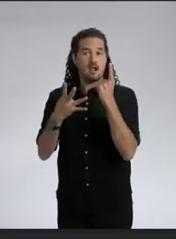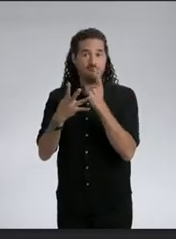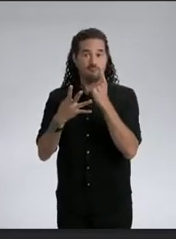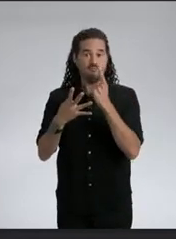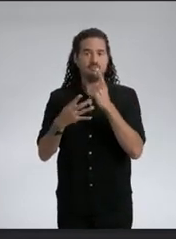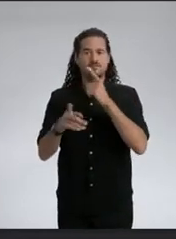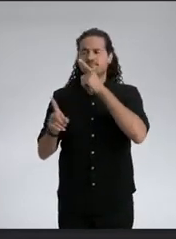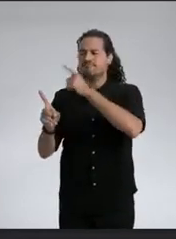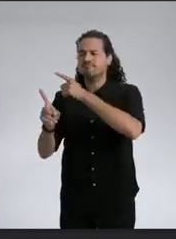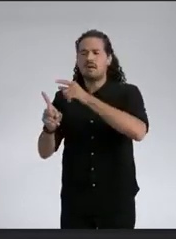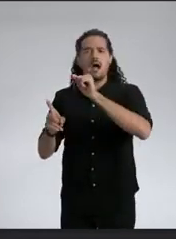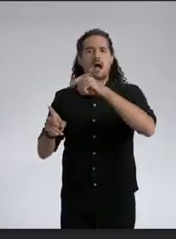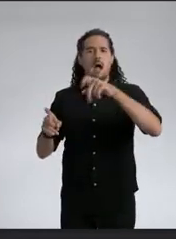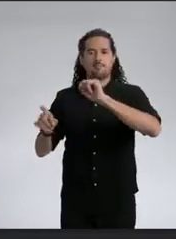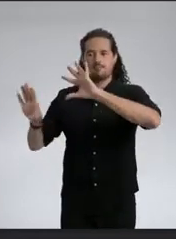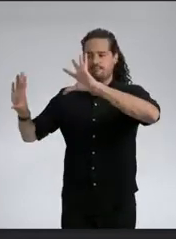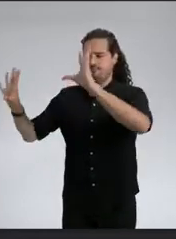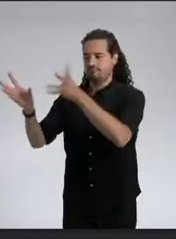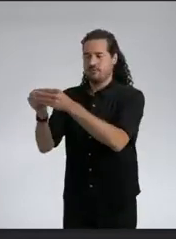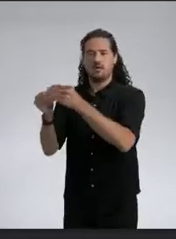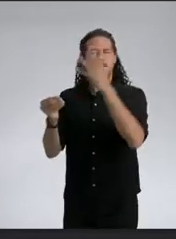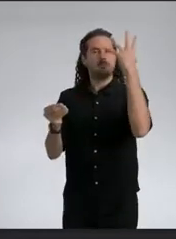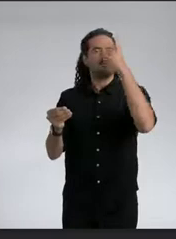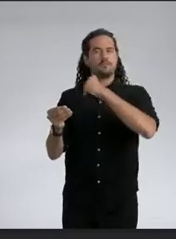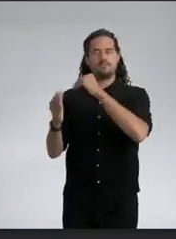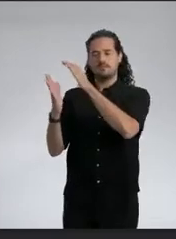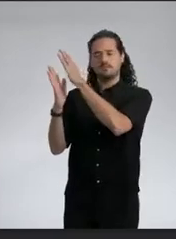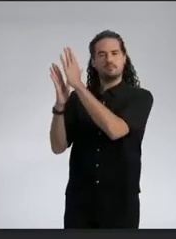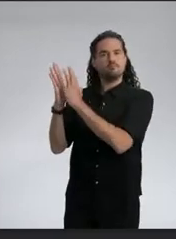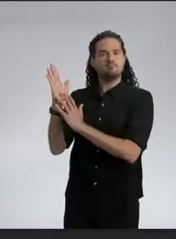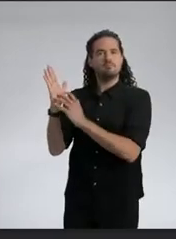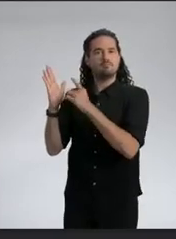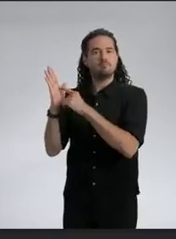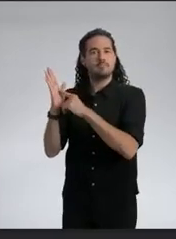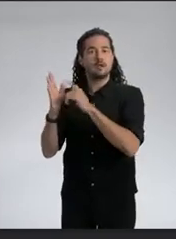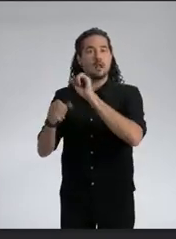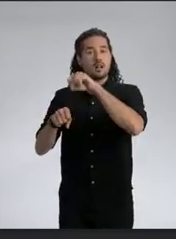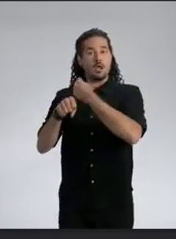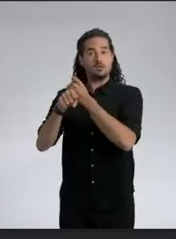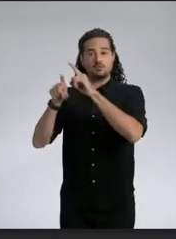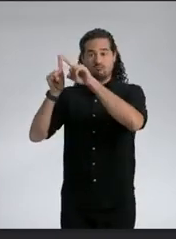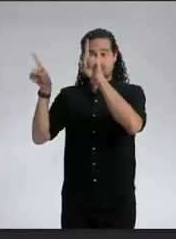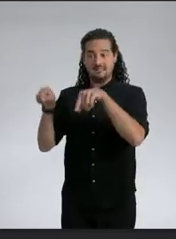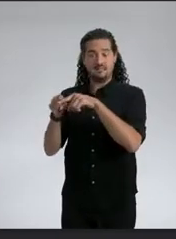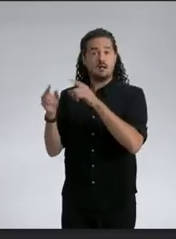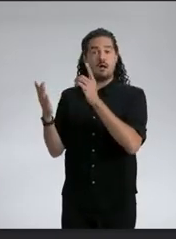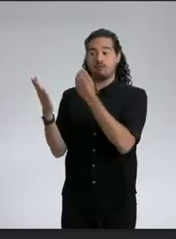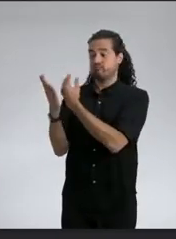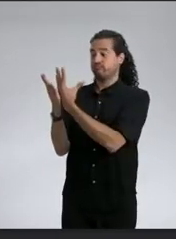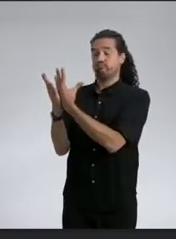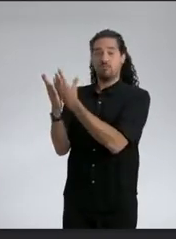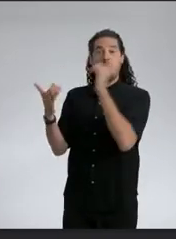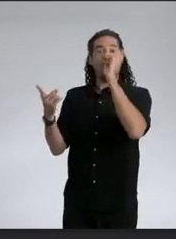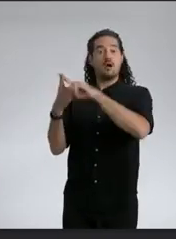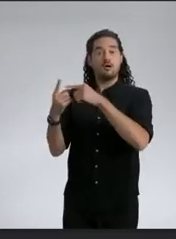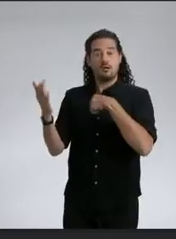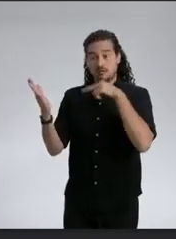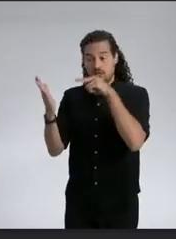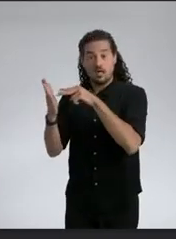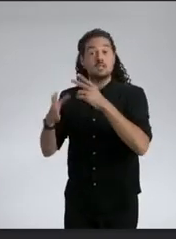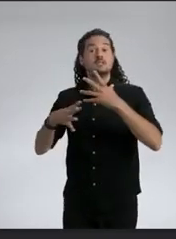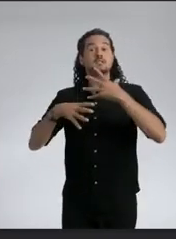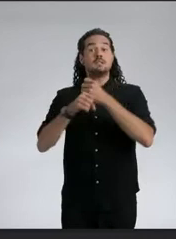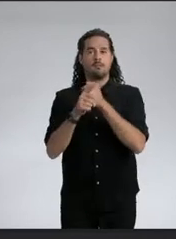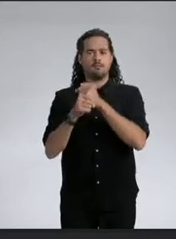them in a beautiful layout. It then sticks around on the lock screen for a while until it's seen. The summary is also personalized for each